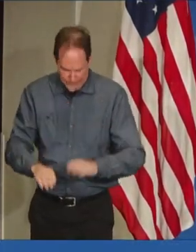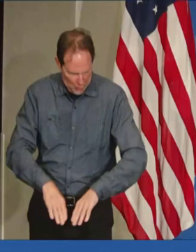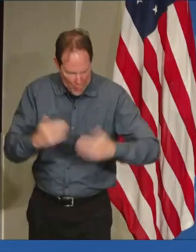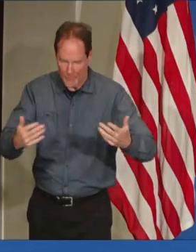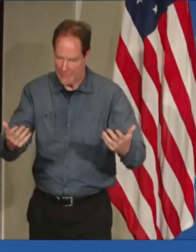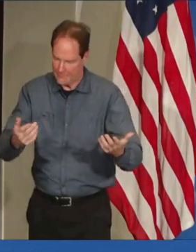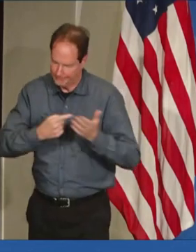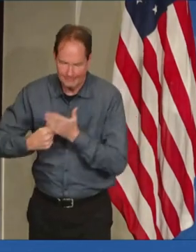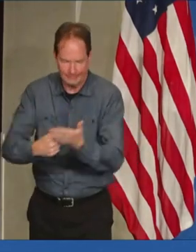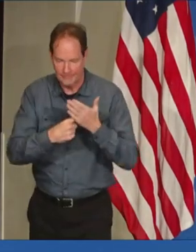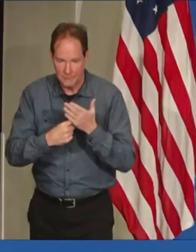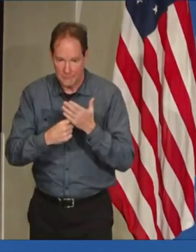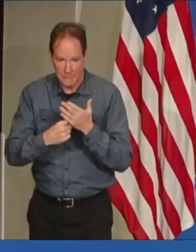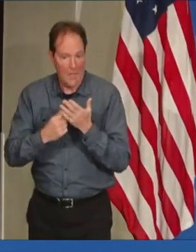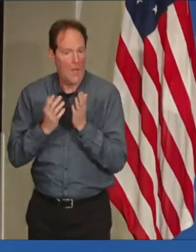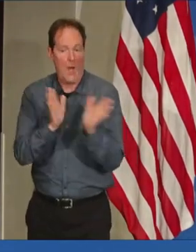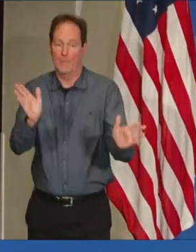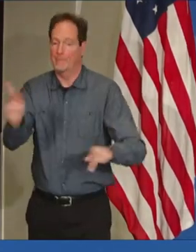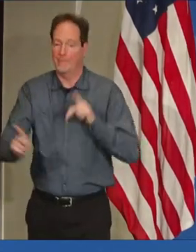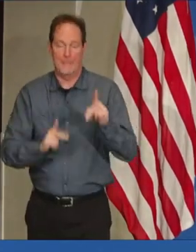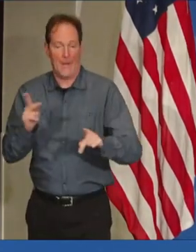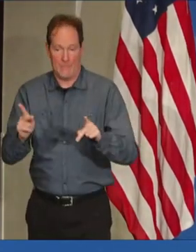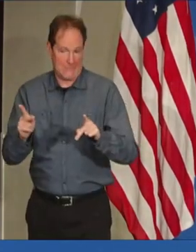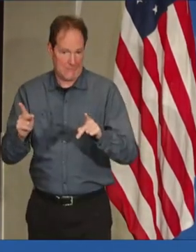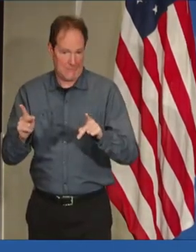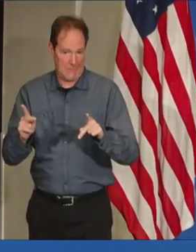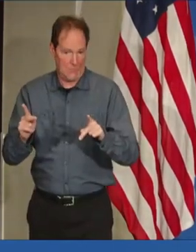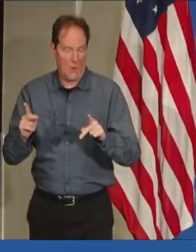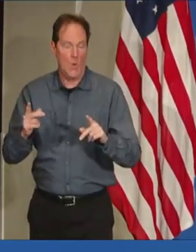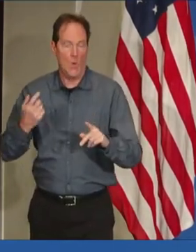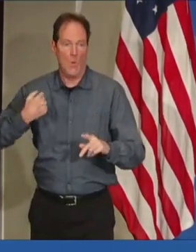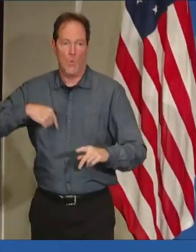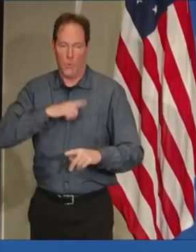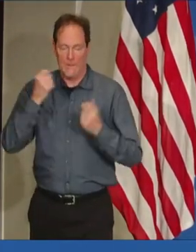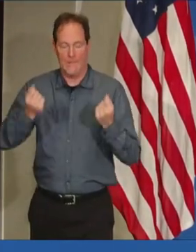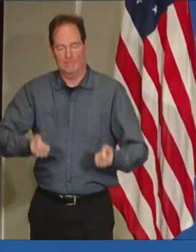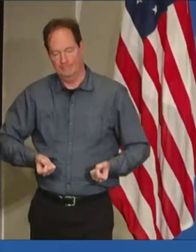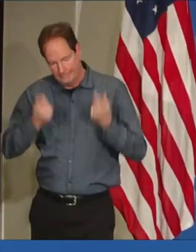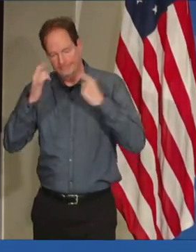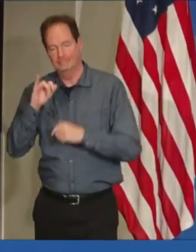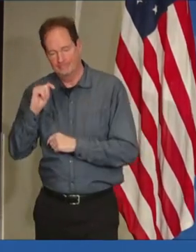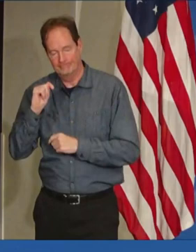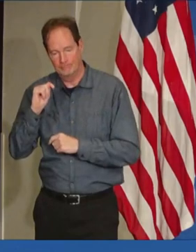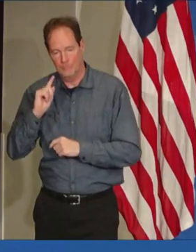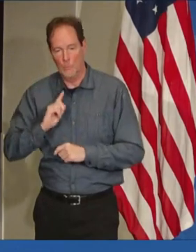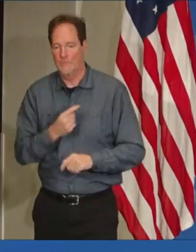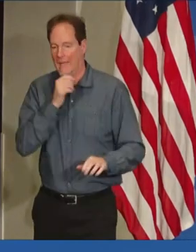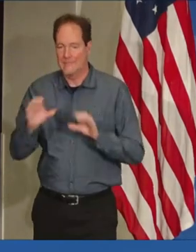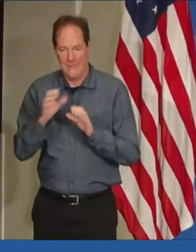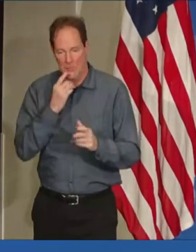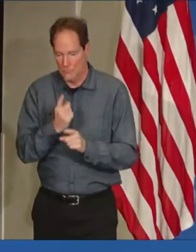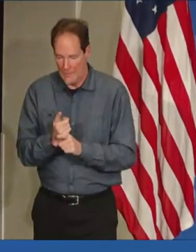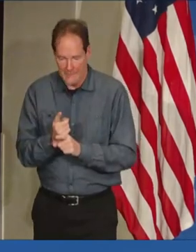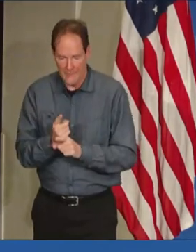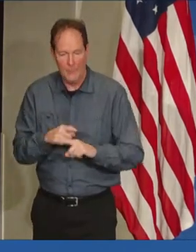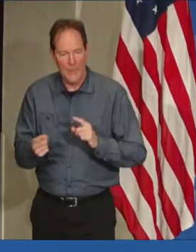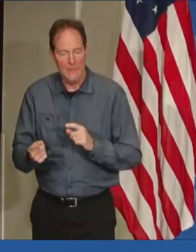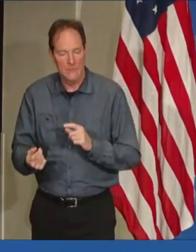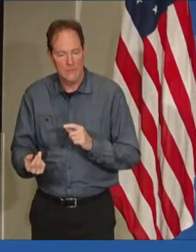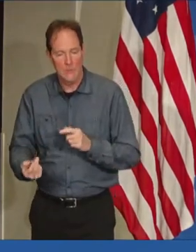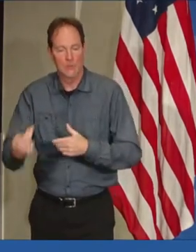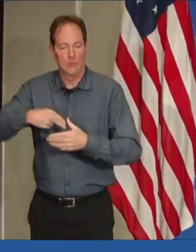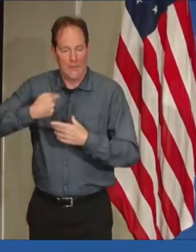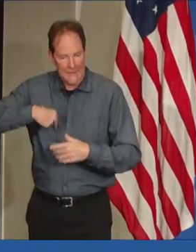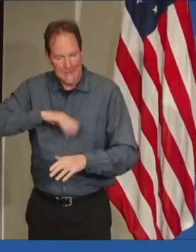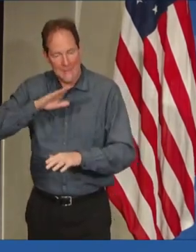in a public way to say, okay, we get it, there are things that we have not done right, but join us on the